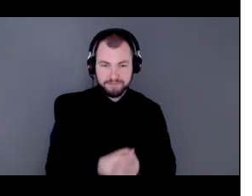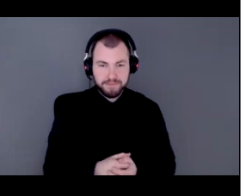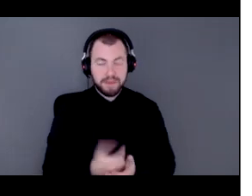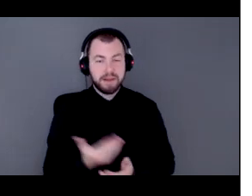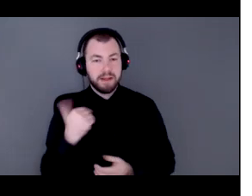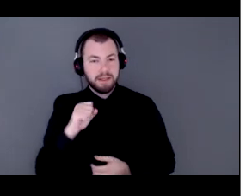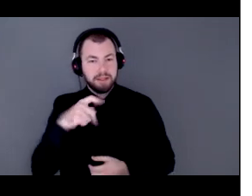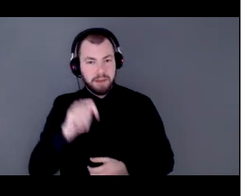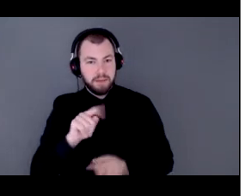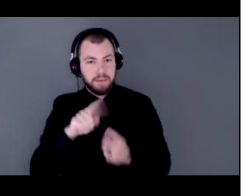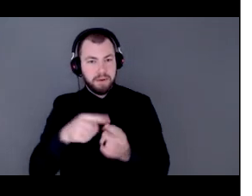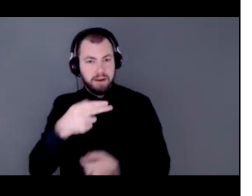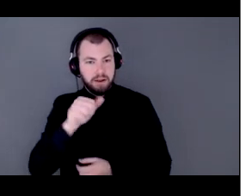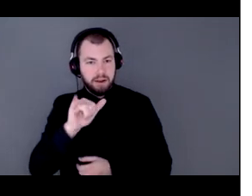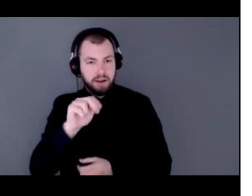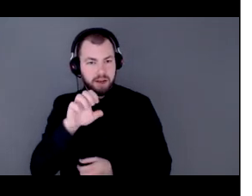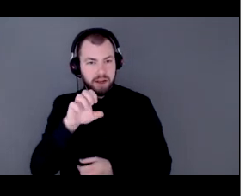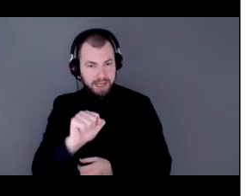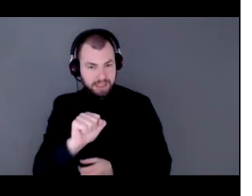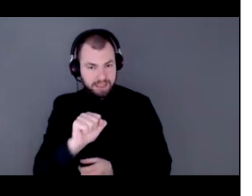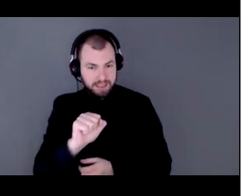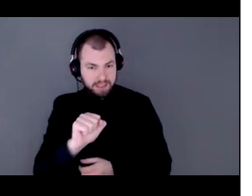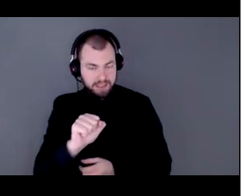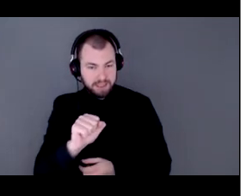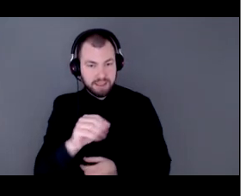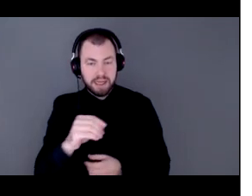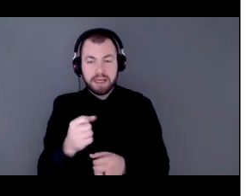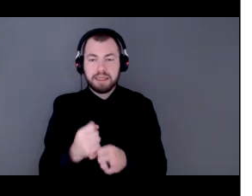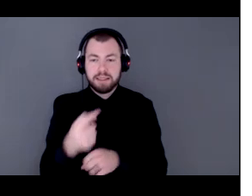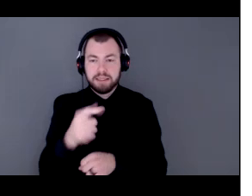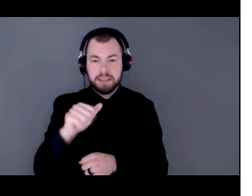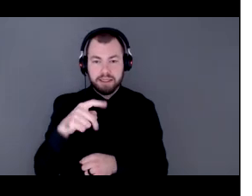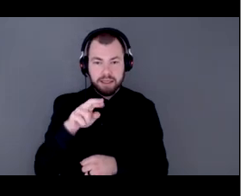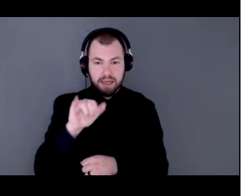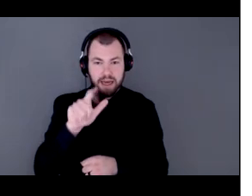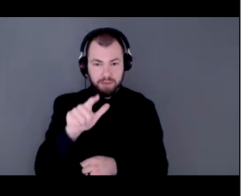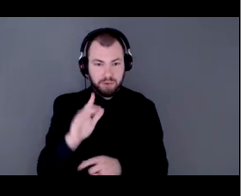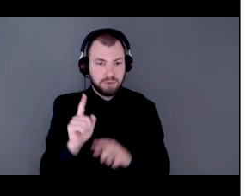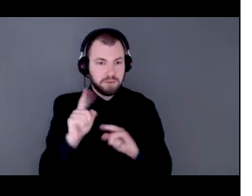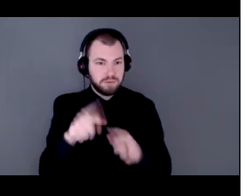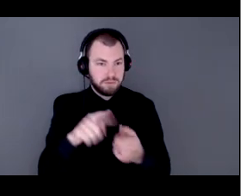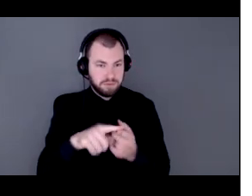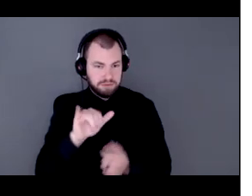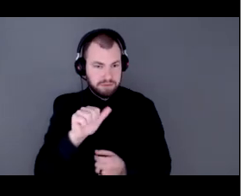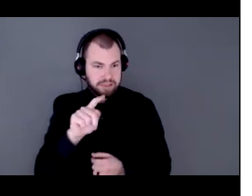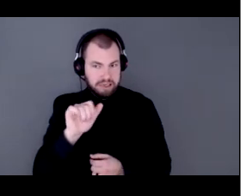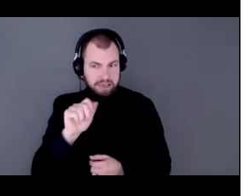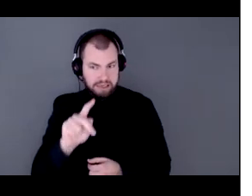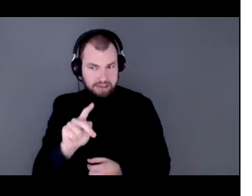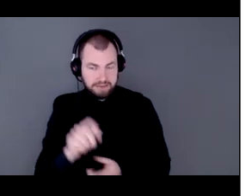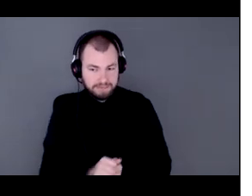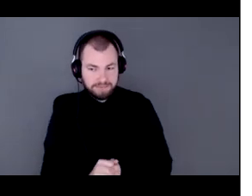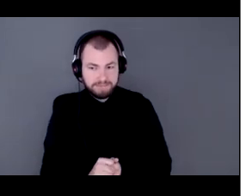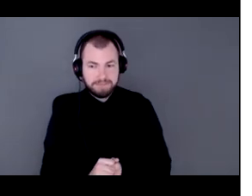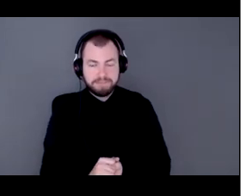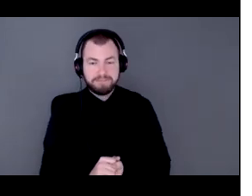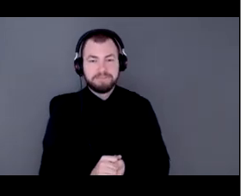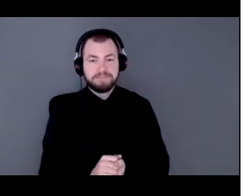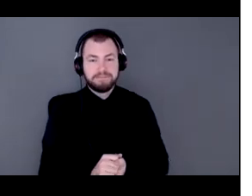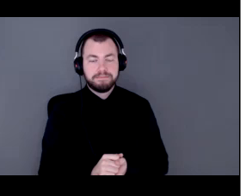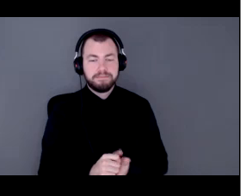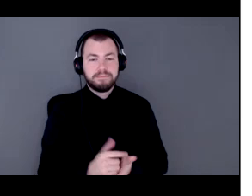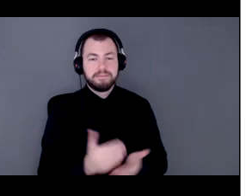Haines, and then next April, we'll be going to Yakutat. Next slide, please. So a big focus of what